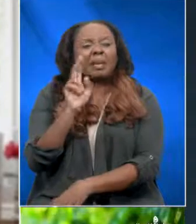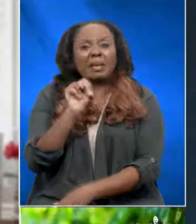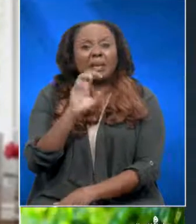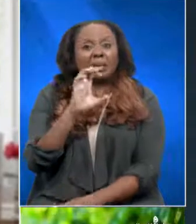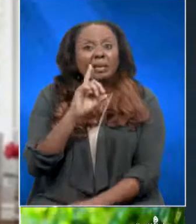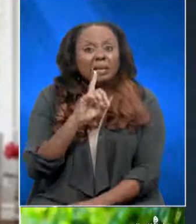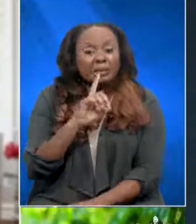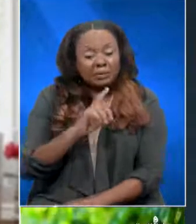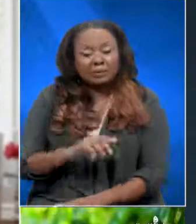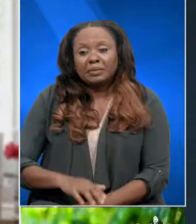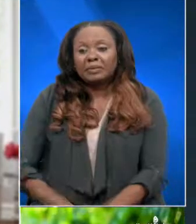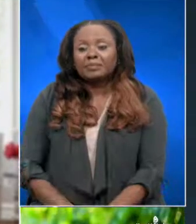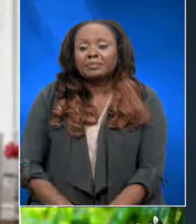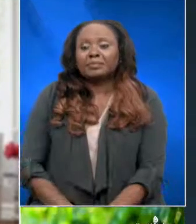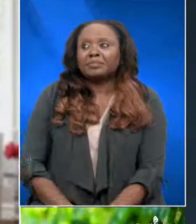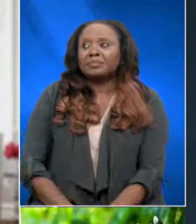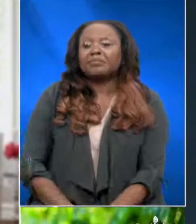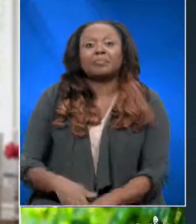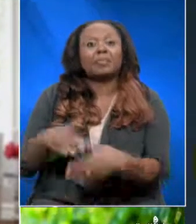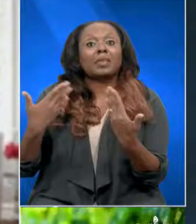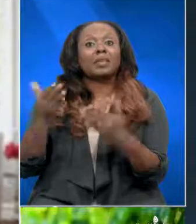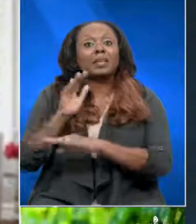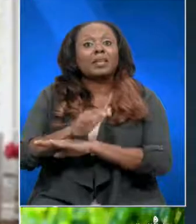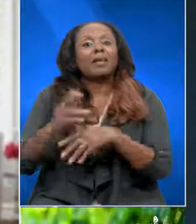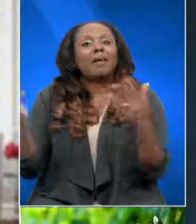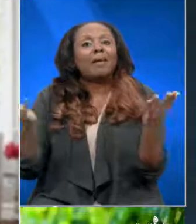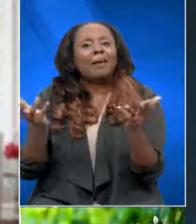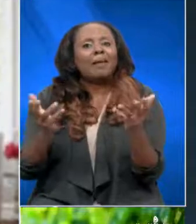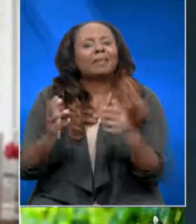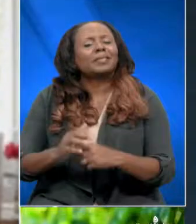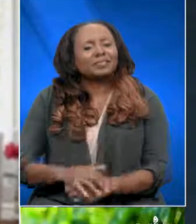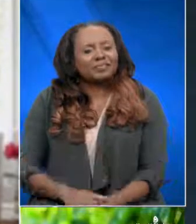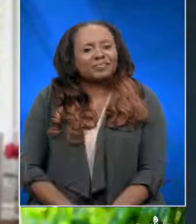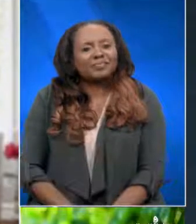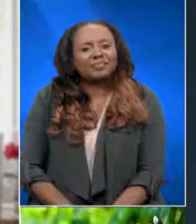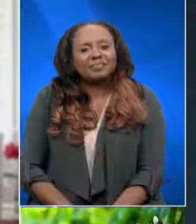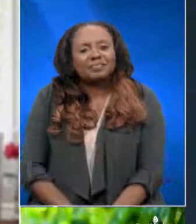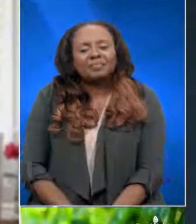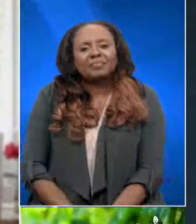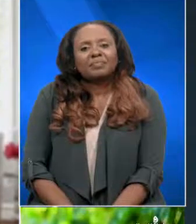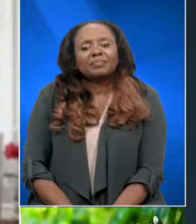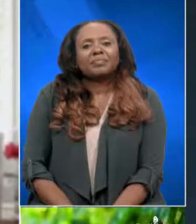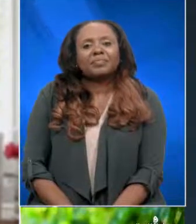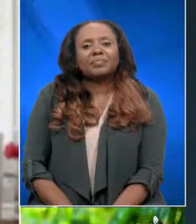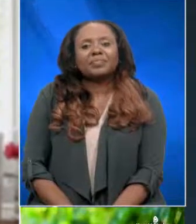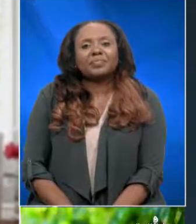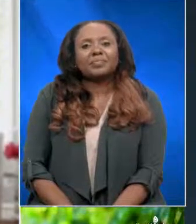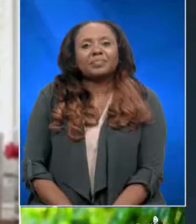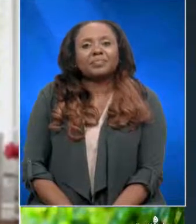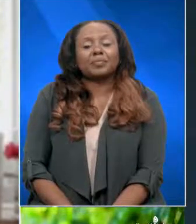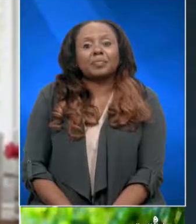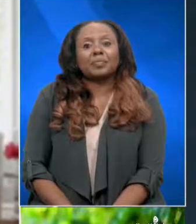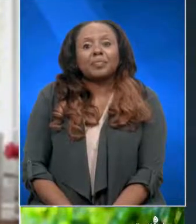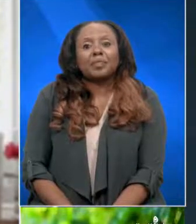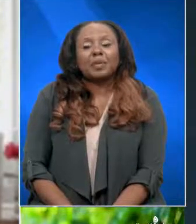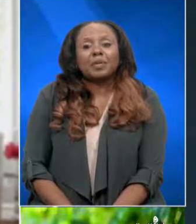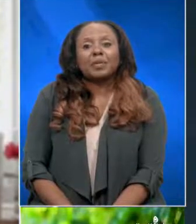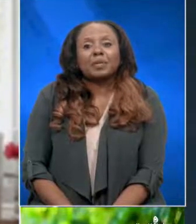and guidance. This evening, we continue our solutions, and it's a